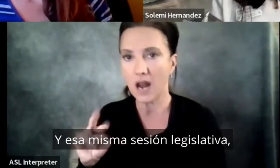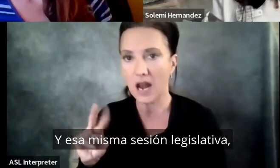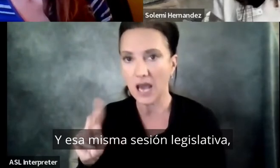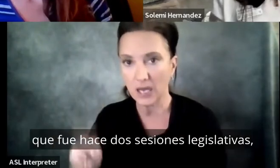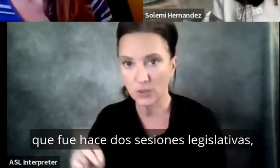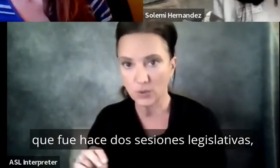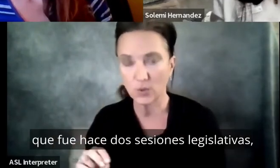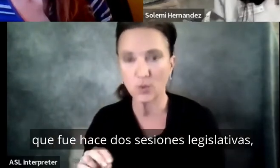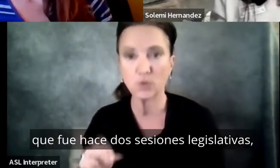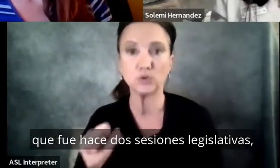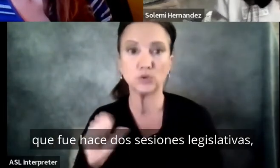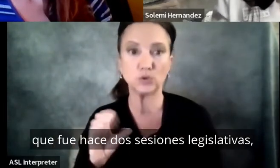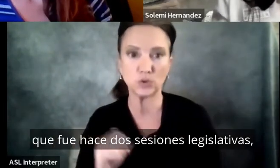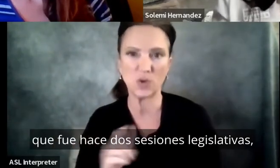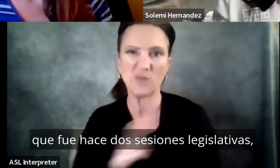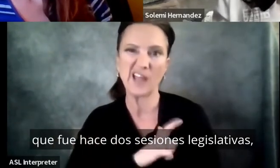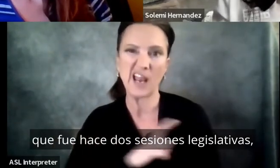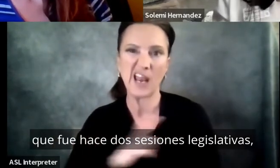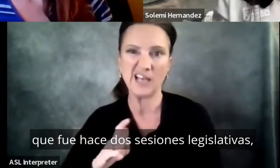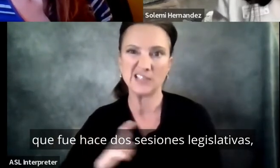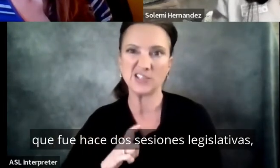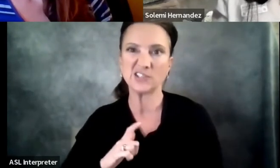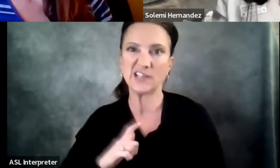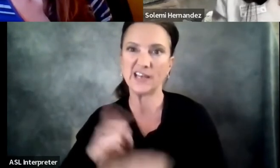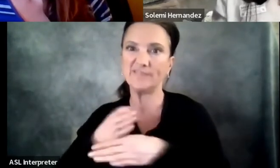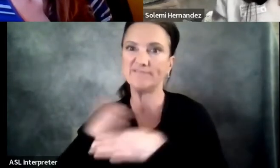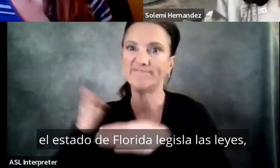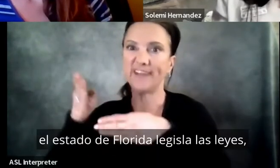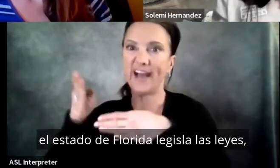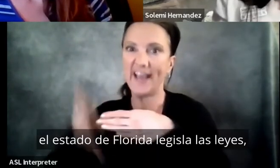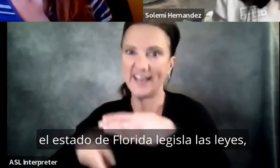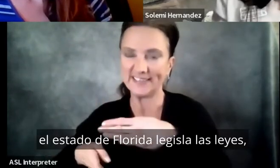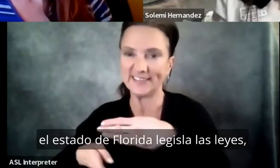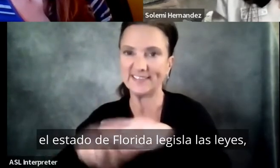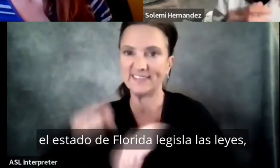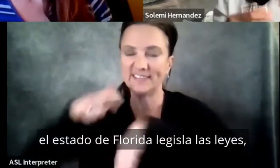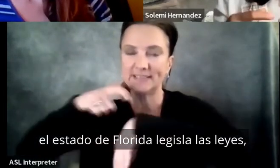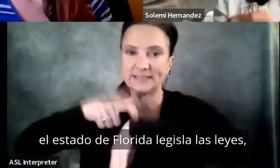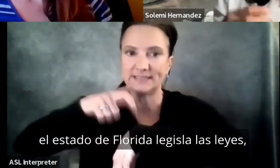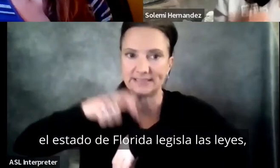legislative session, which it was two legislative sessions ago, the Florida State